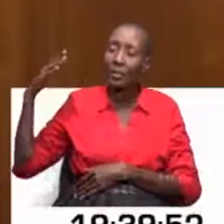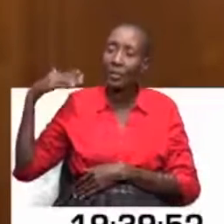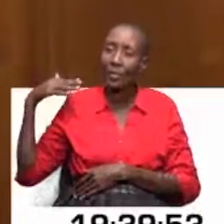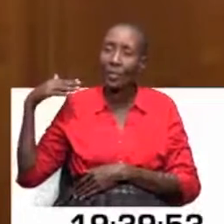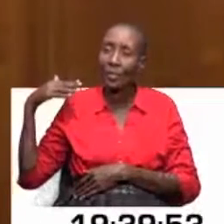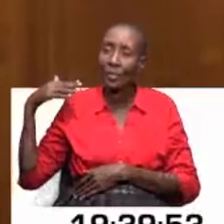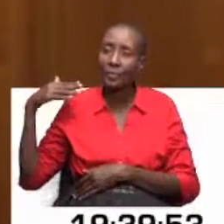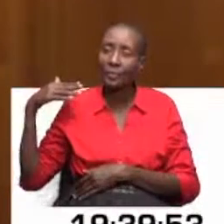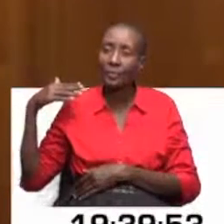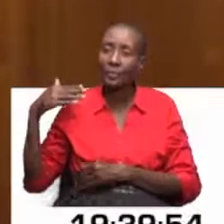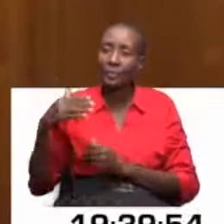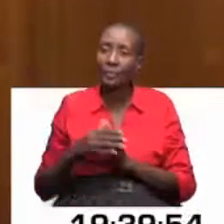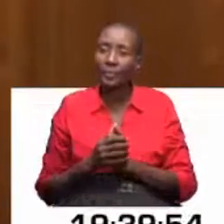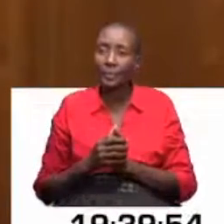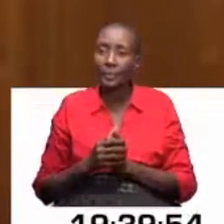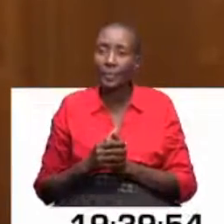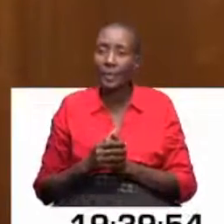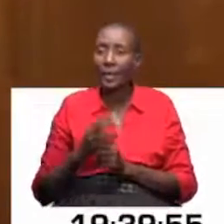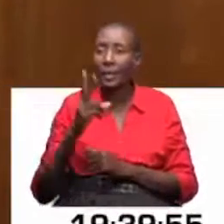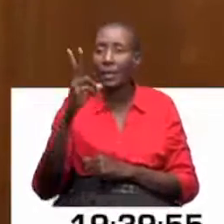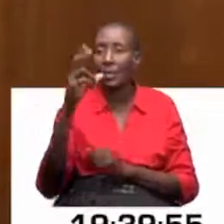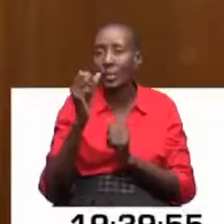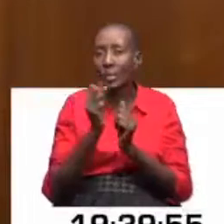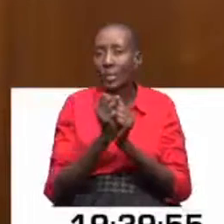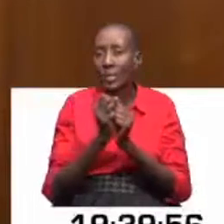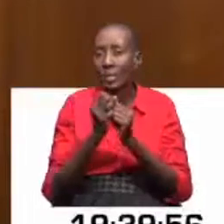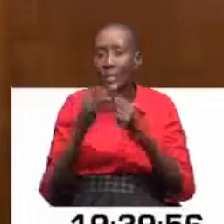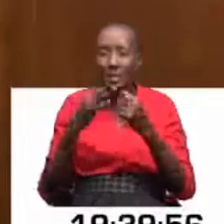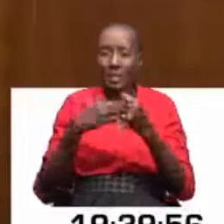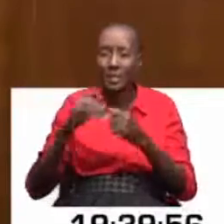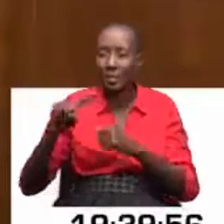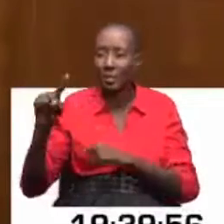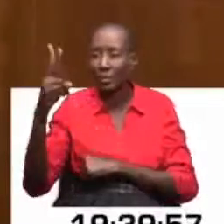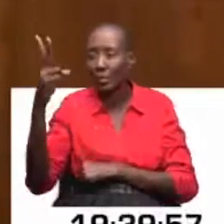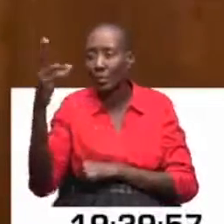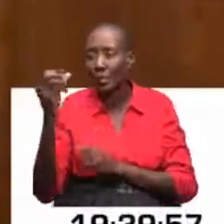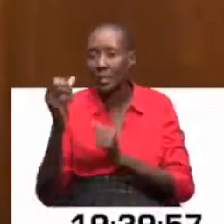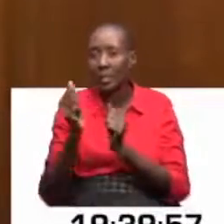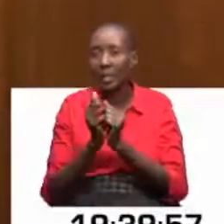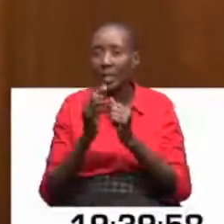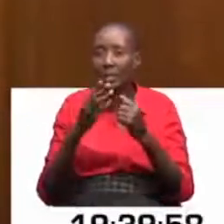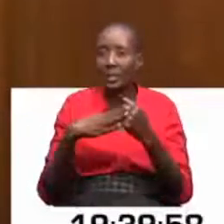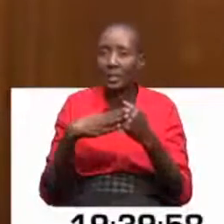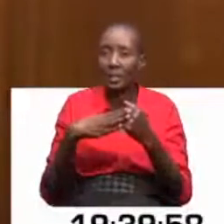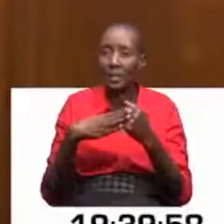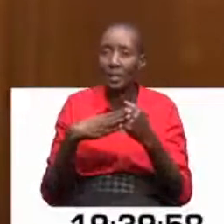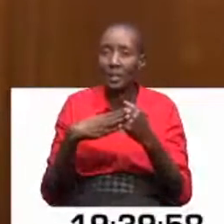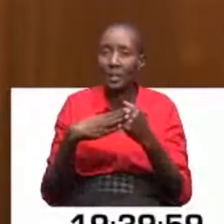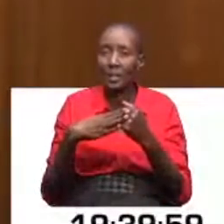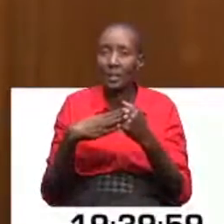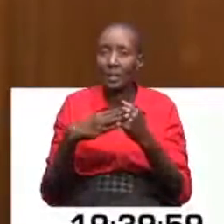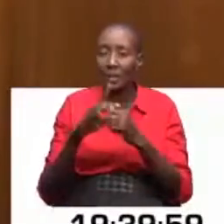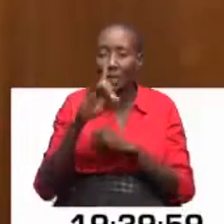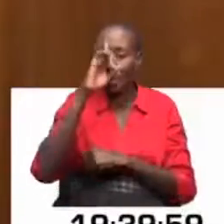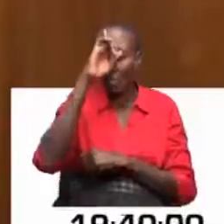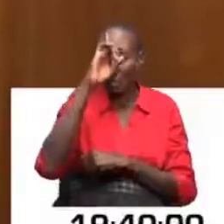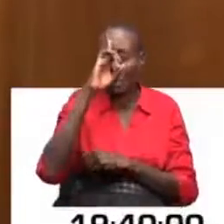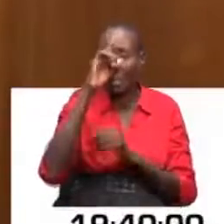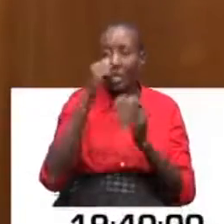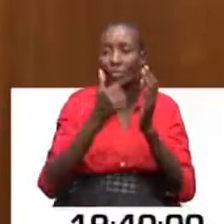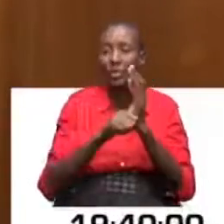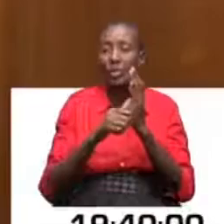sometimes uh in 2018 2019 she Ran into serious problems of